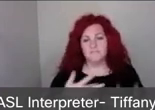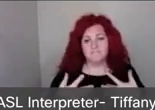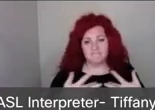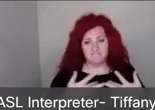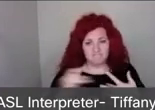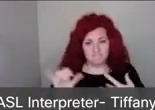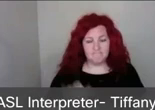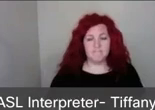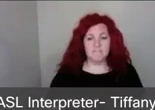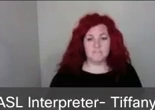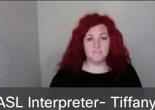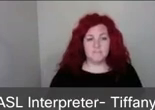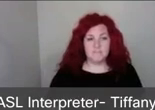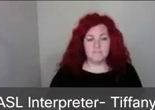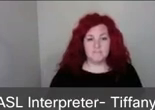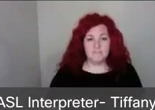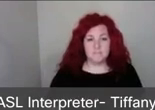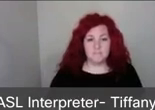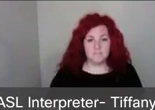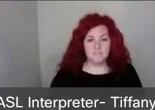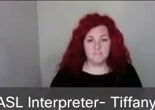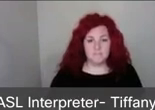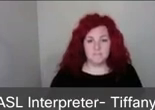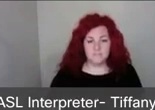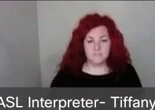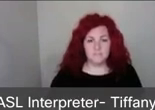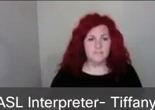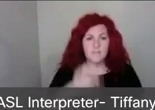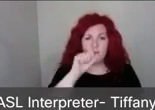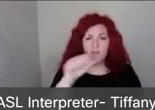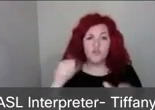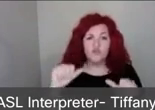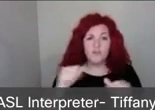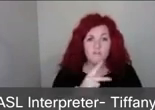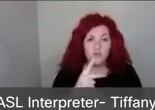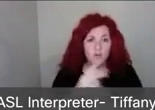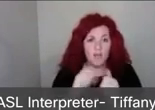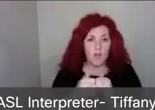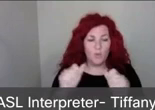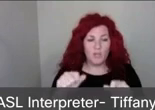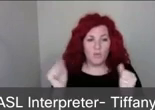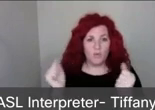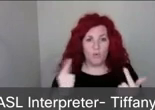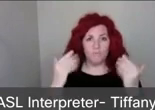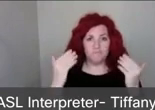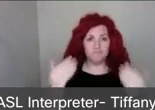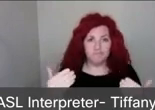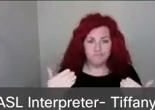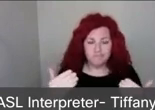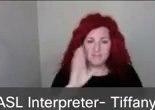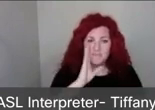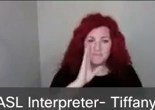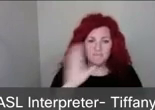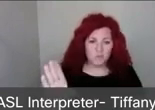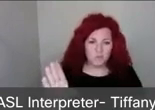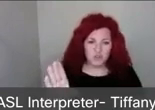really love the fact that we're going to try to figure out how to all get along because our futures are what